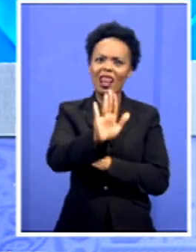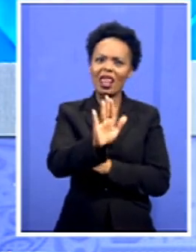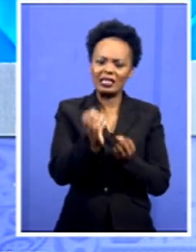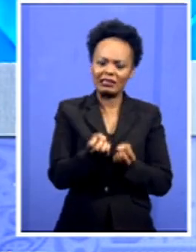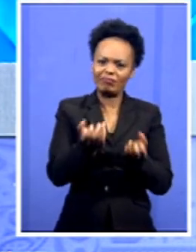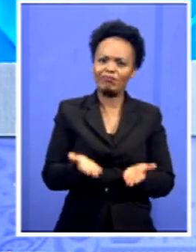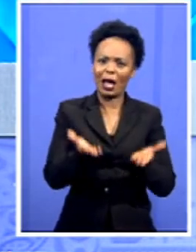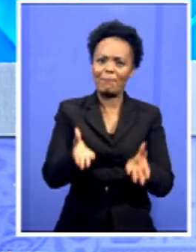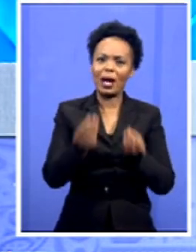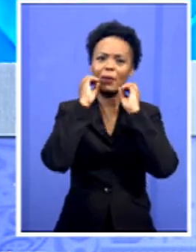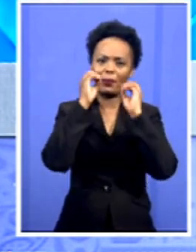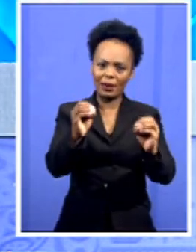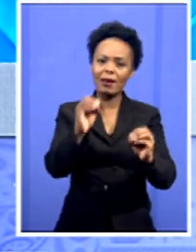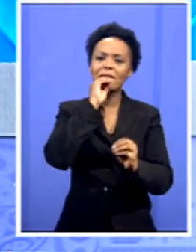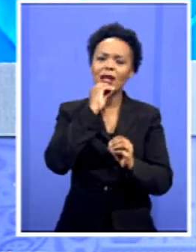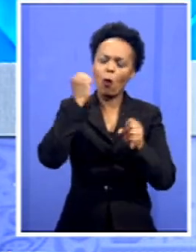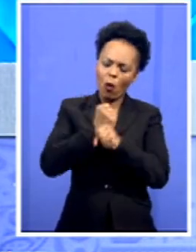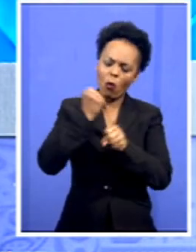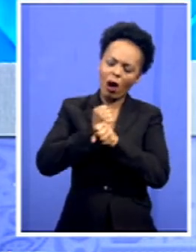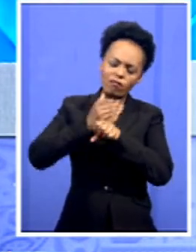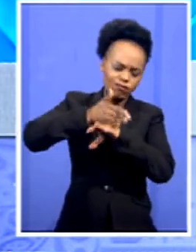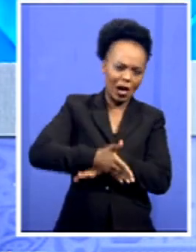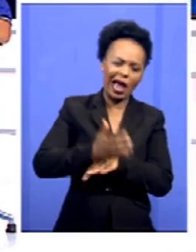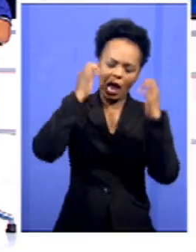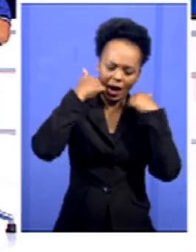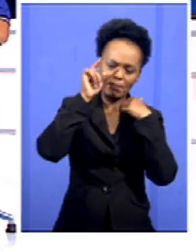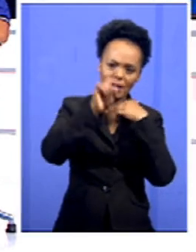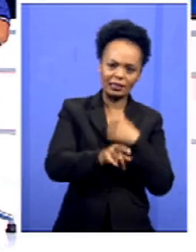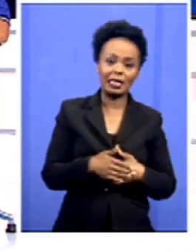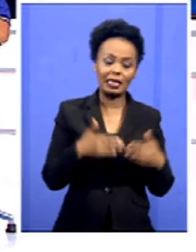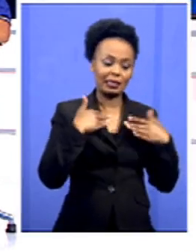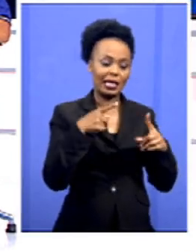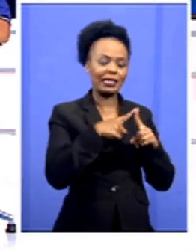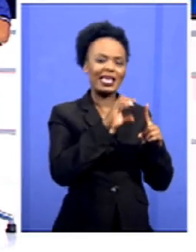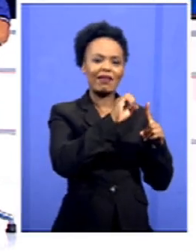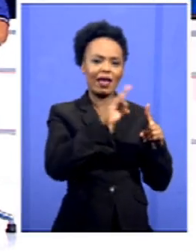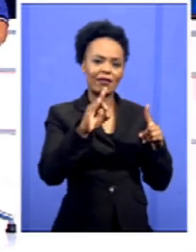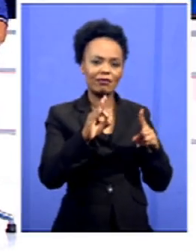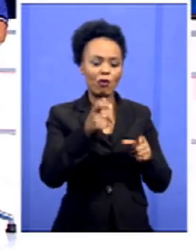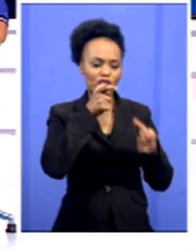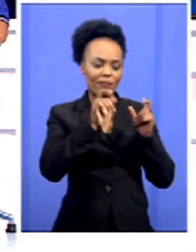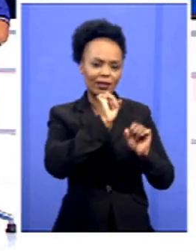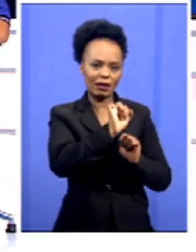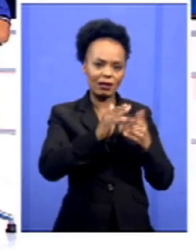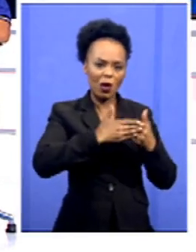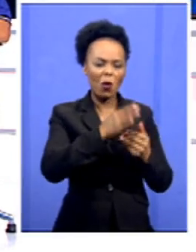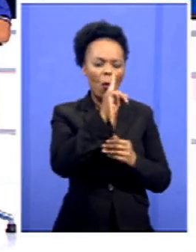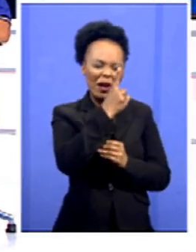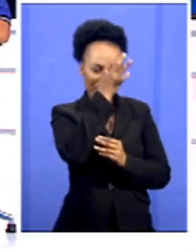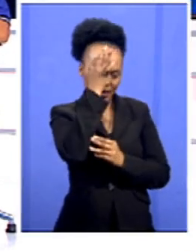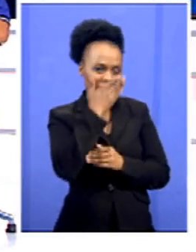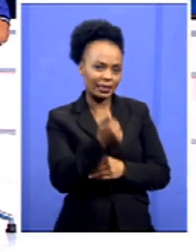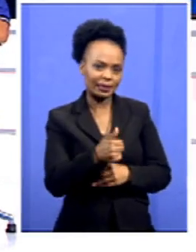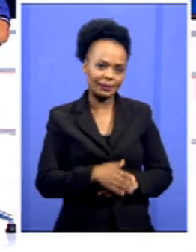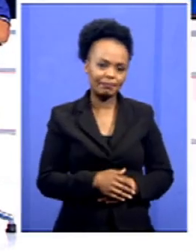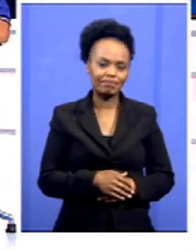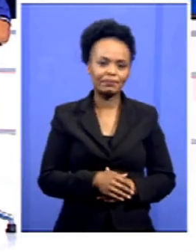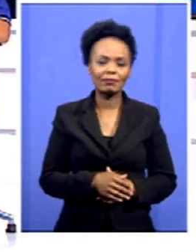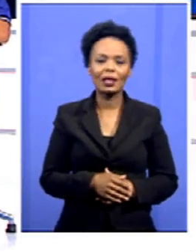delivery, it means there's still work to be done. So let me start at the end there with the EFF. Your closing remarks in a minute or less, please. Thank